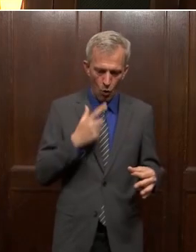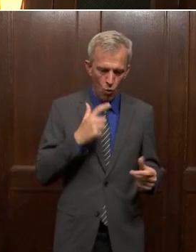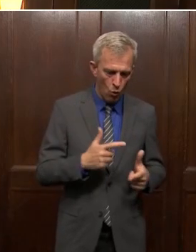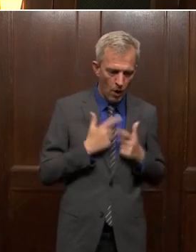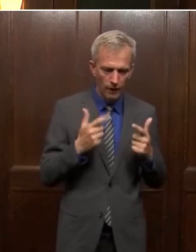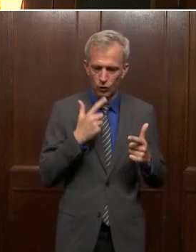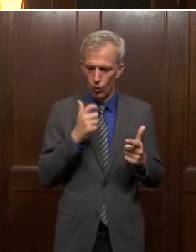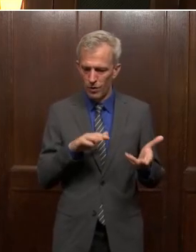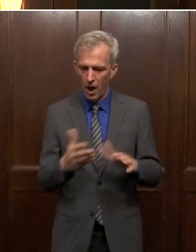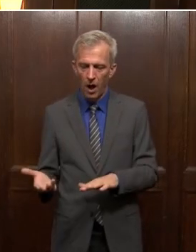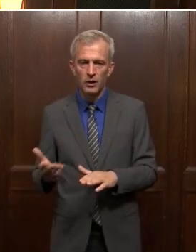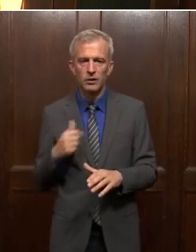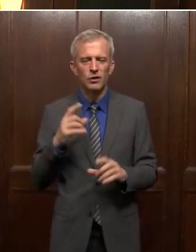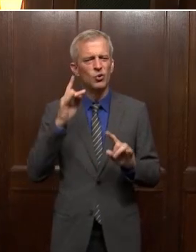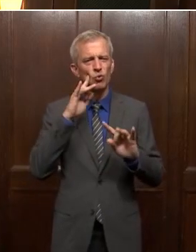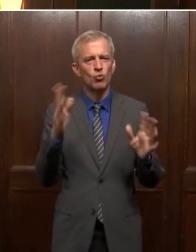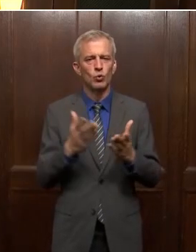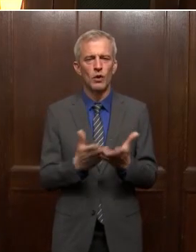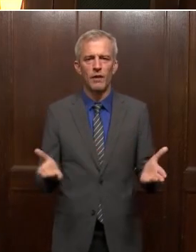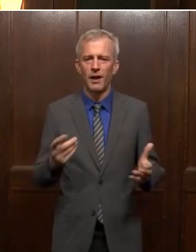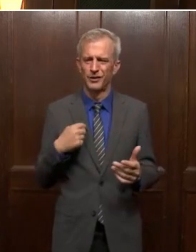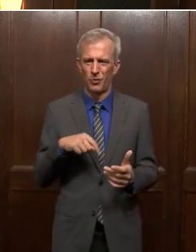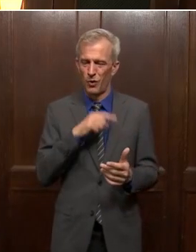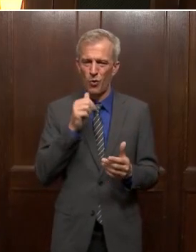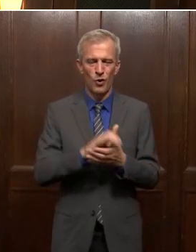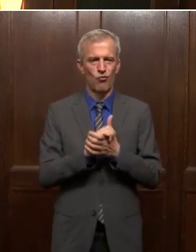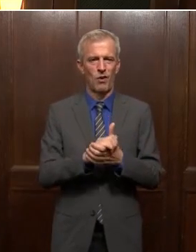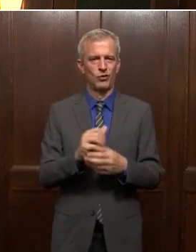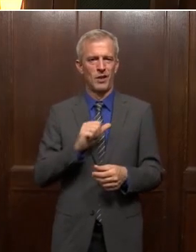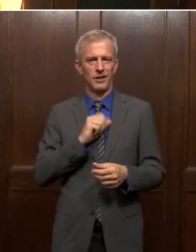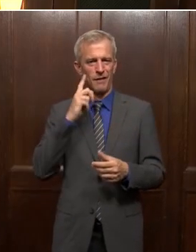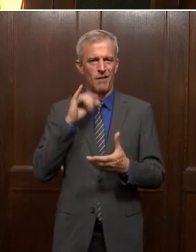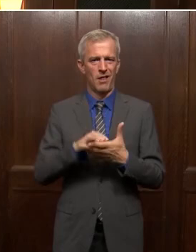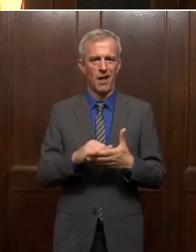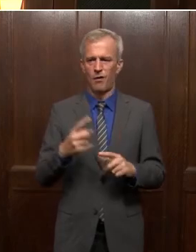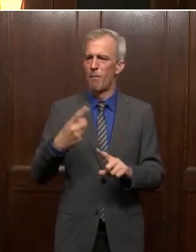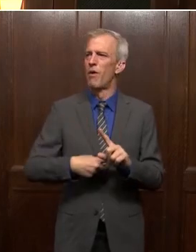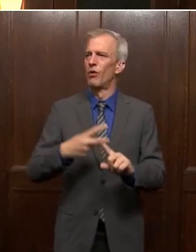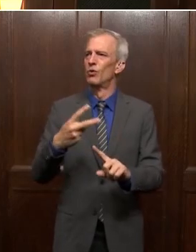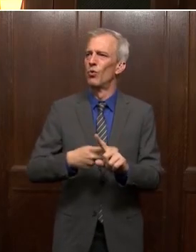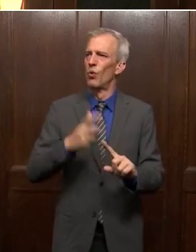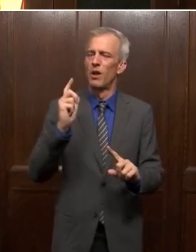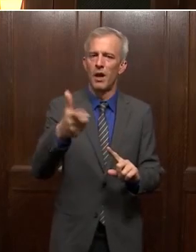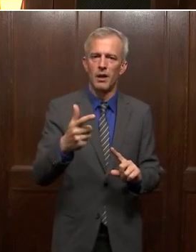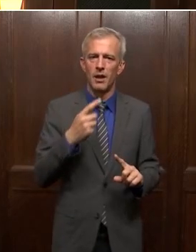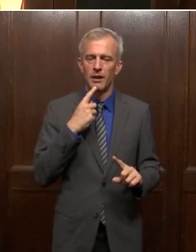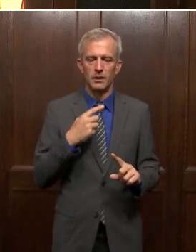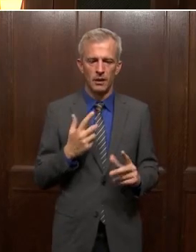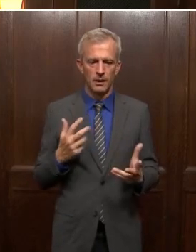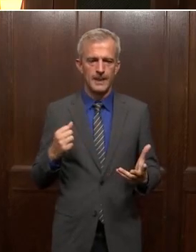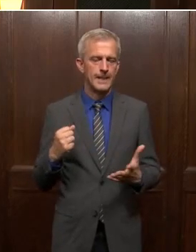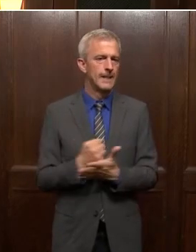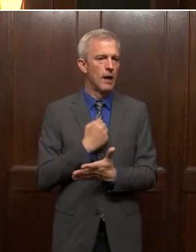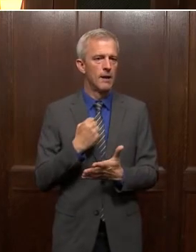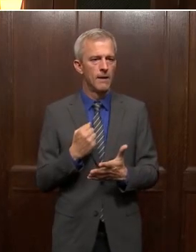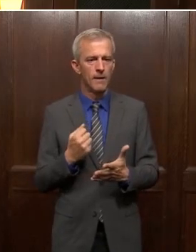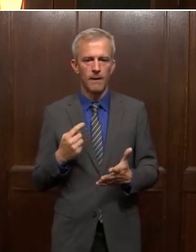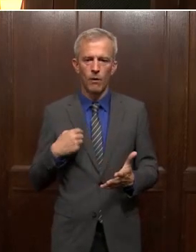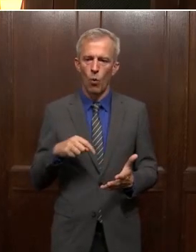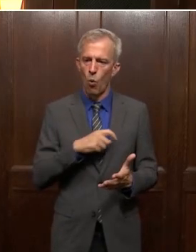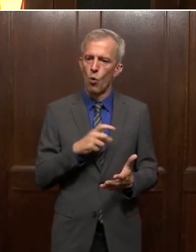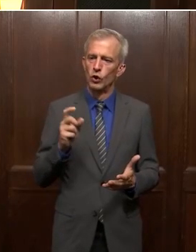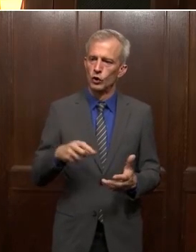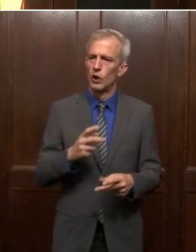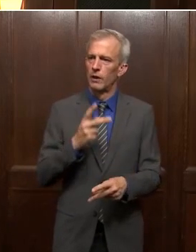are excruciating things that we don't want to pat ourselves on the back only a month or two later to say, dang, we should have kept